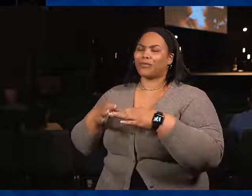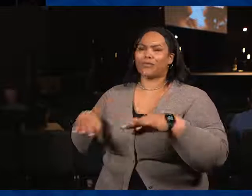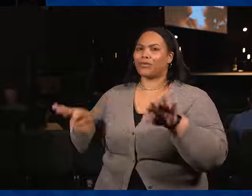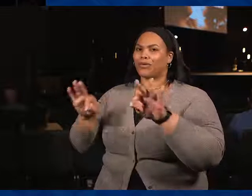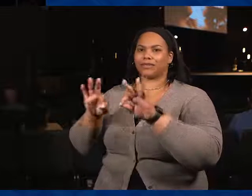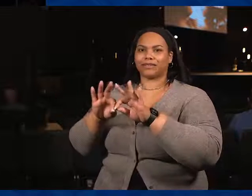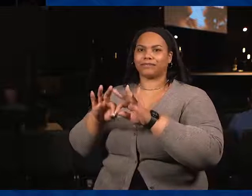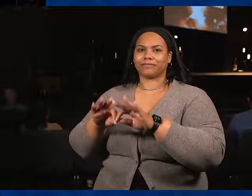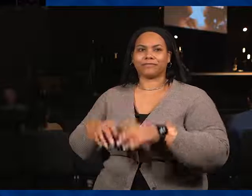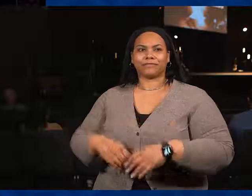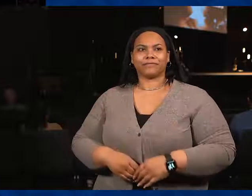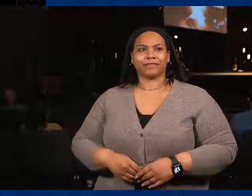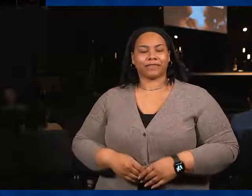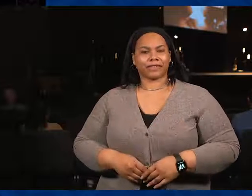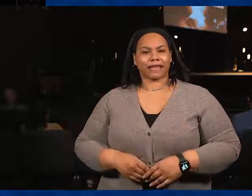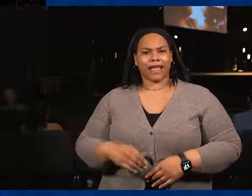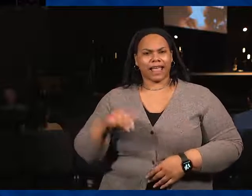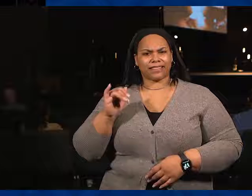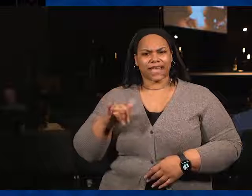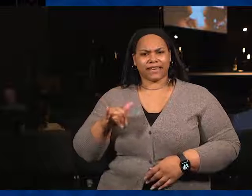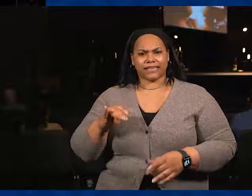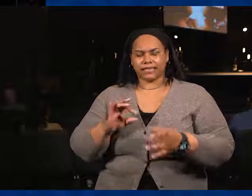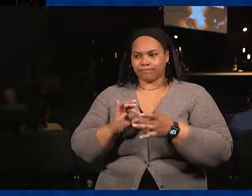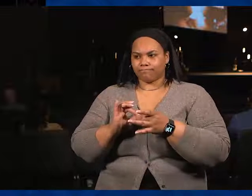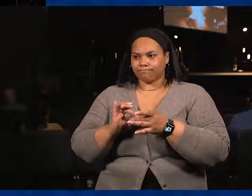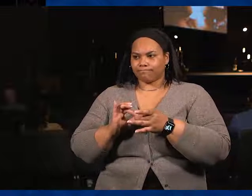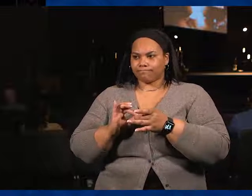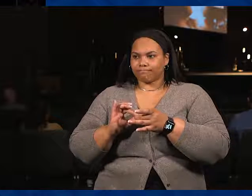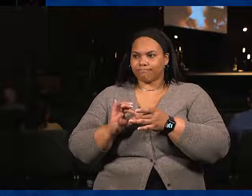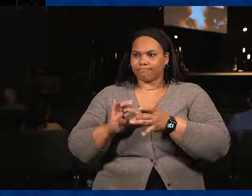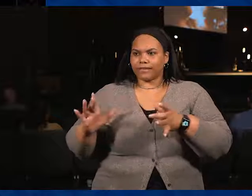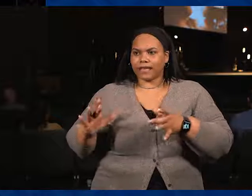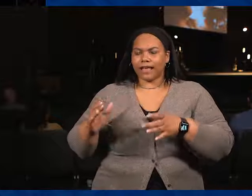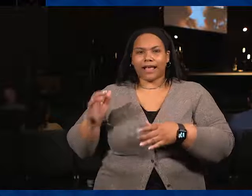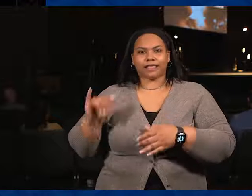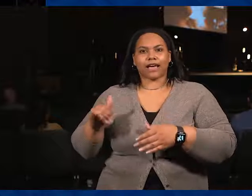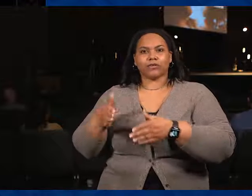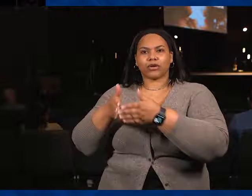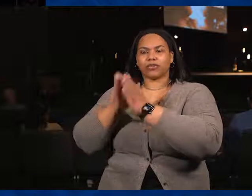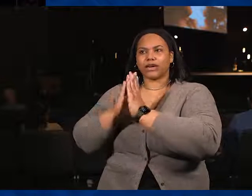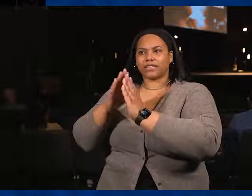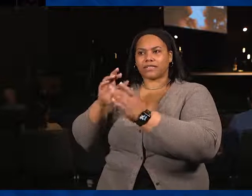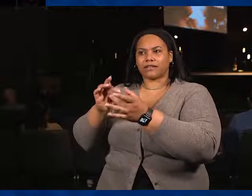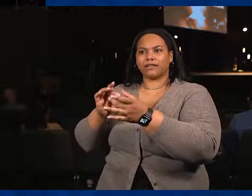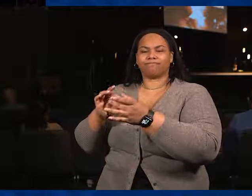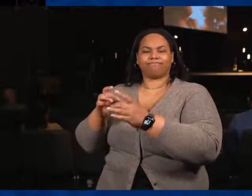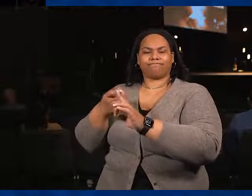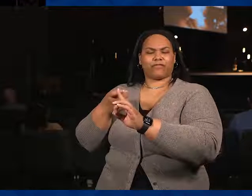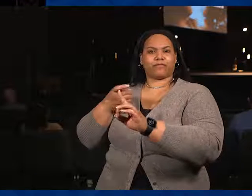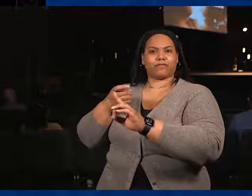What he's doing, Gina, is he's detaching his request from his religious resume.